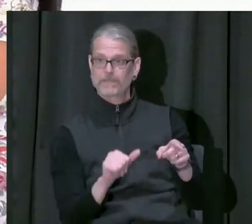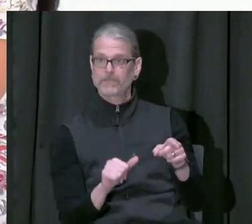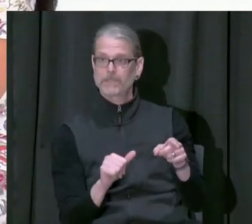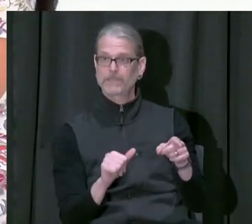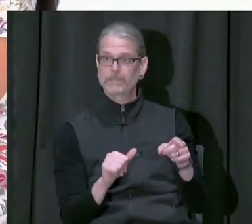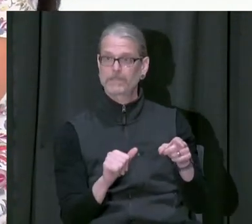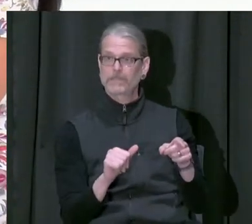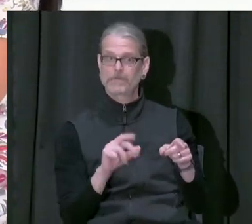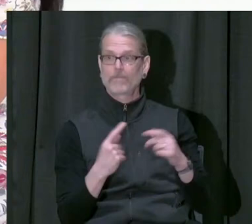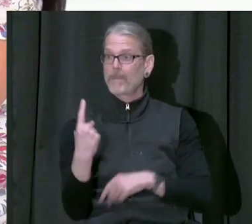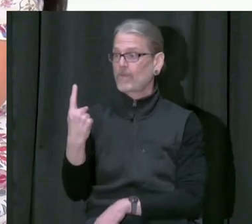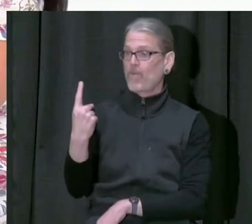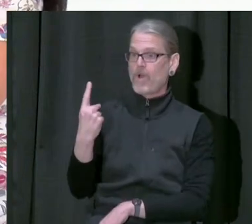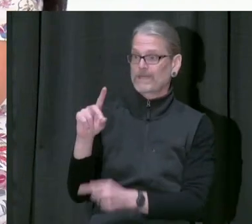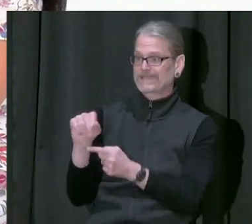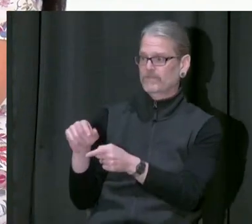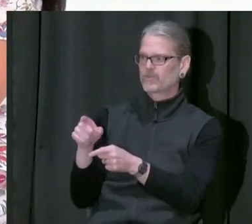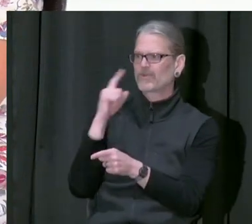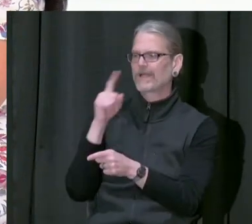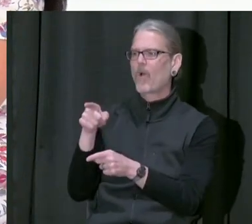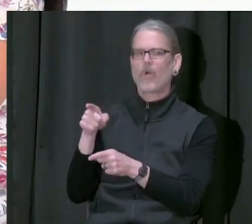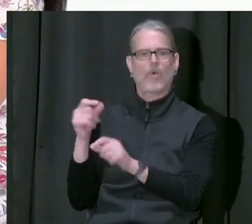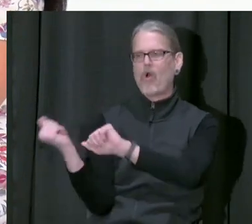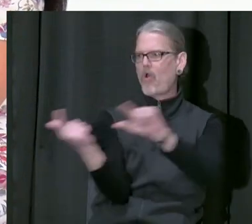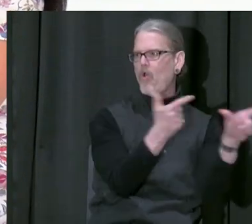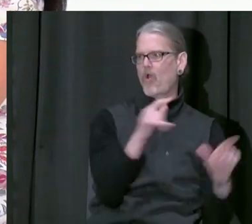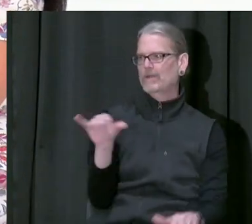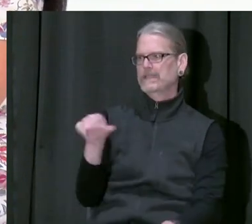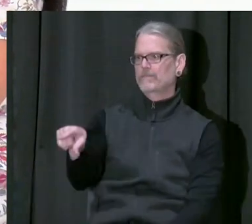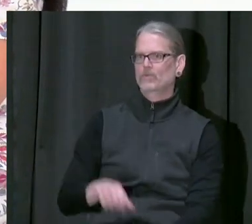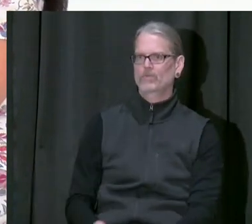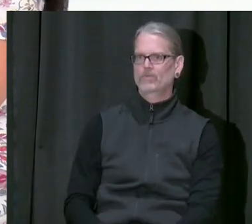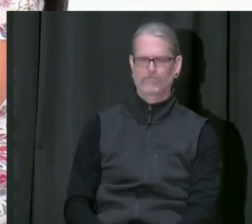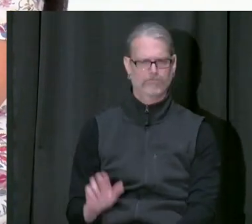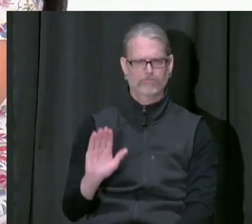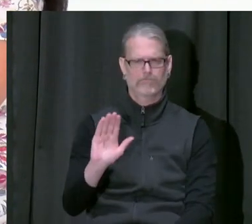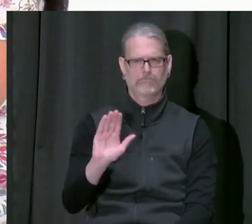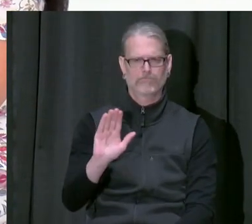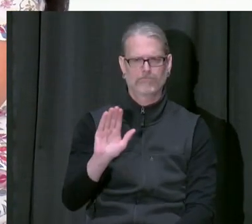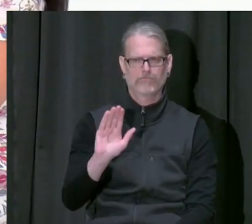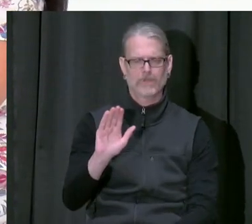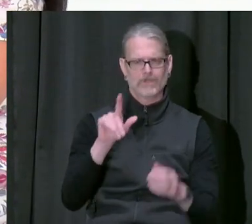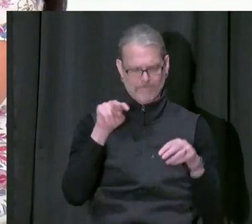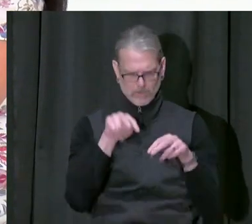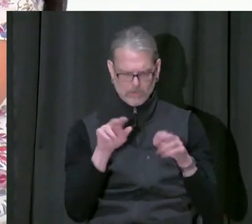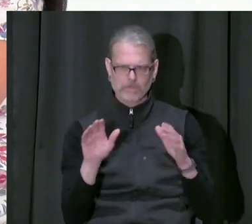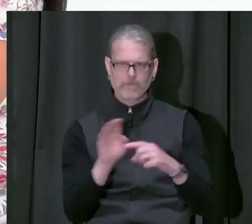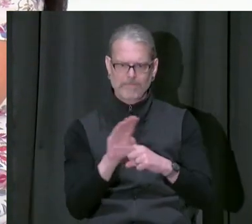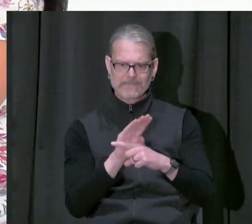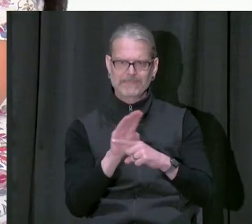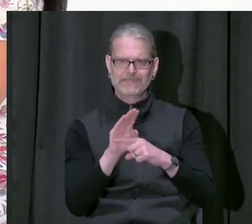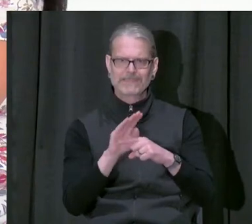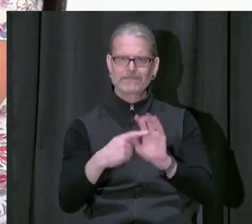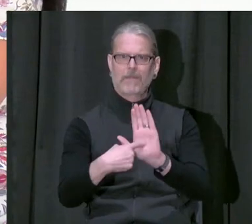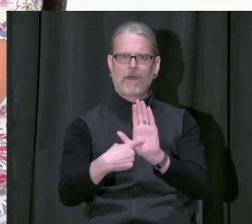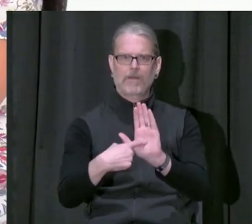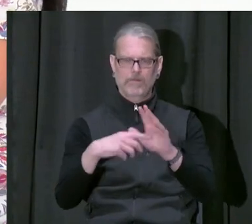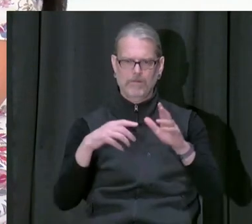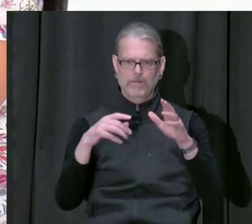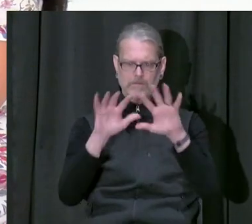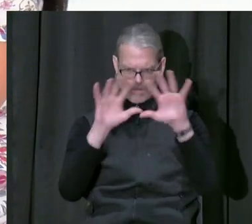everybody's like you. Right. So if you stop and think about what your business model is, and look at the customers, and then think about it from the perspective